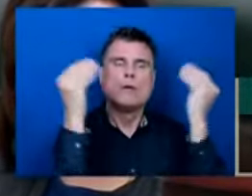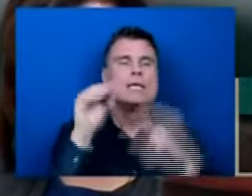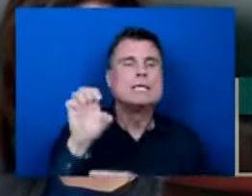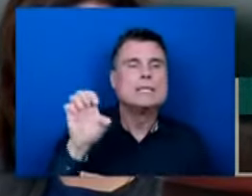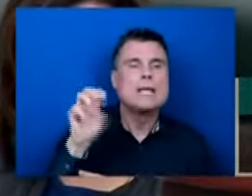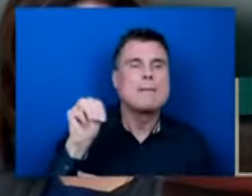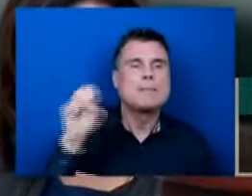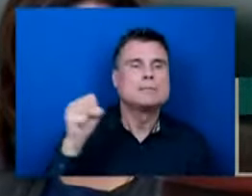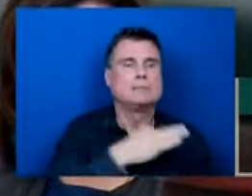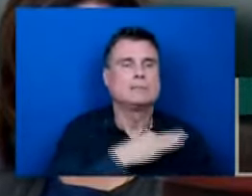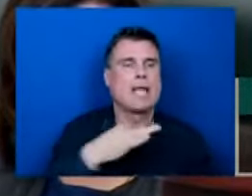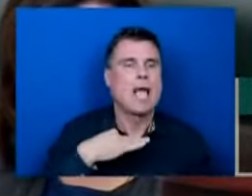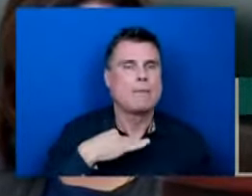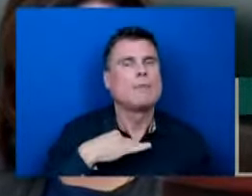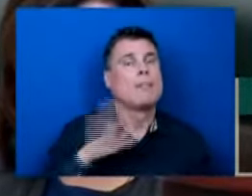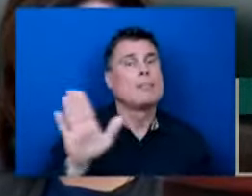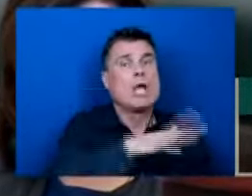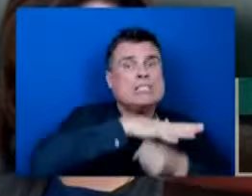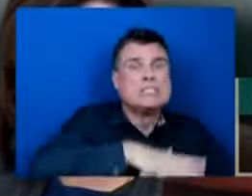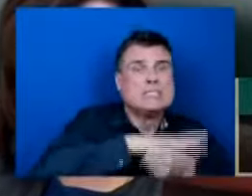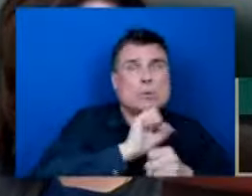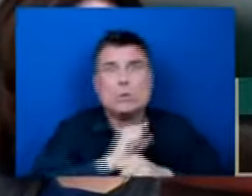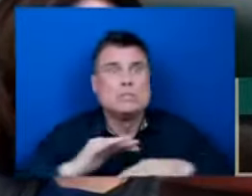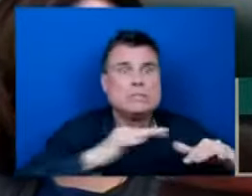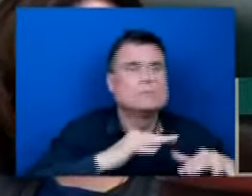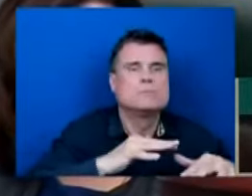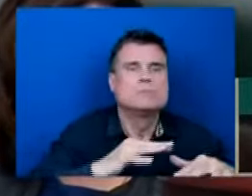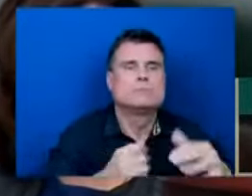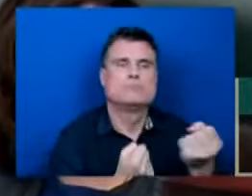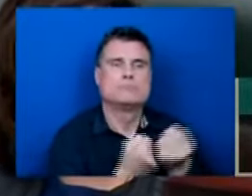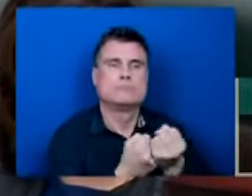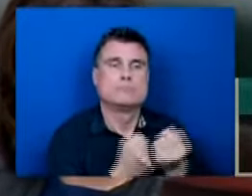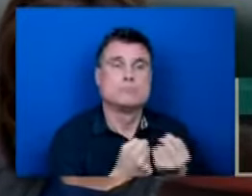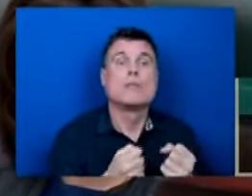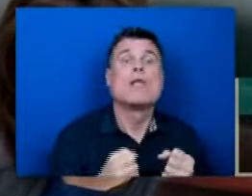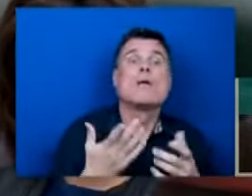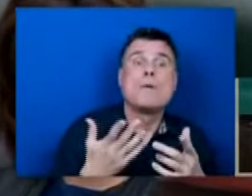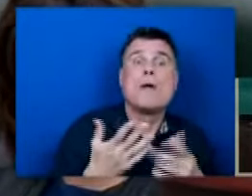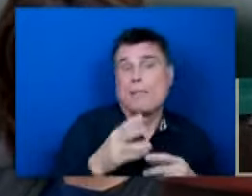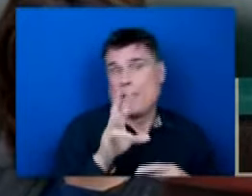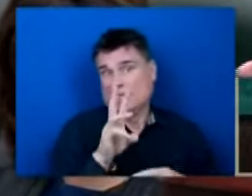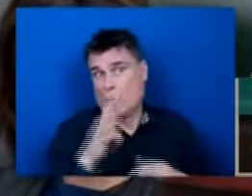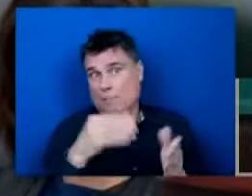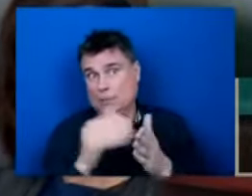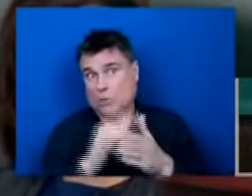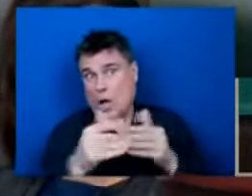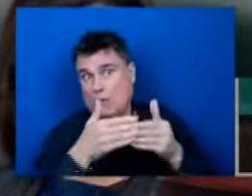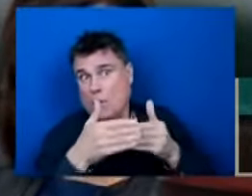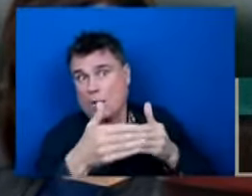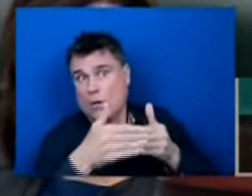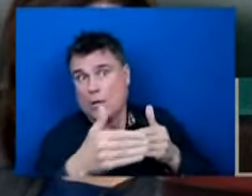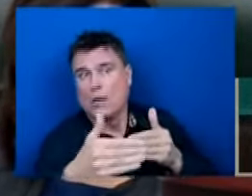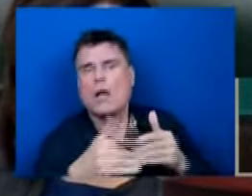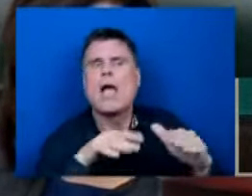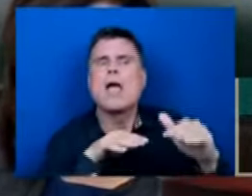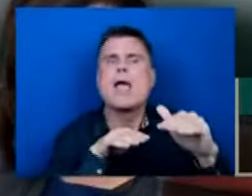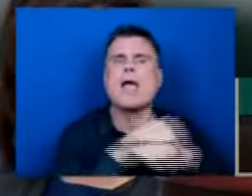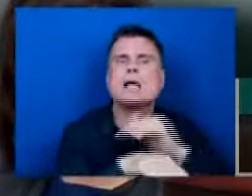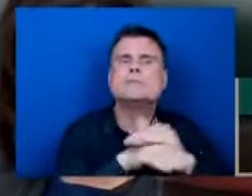$20 million over 4 years to improve access to palliative care and caregiver support for Albertans and their